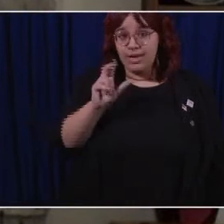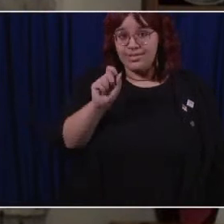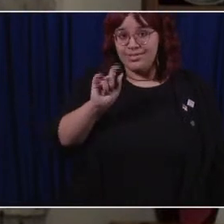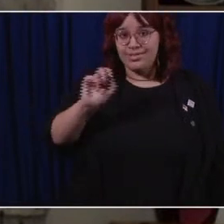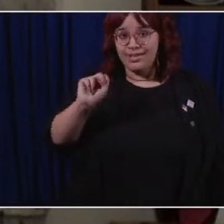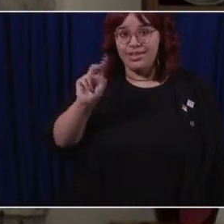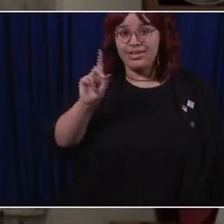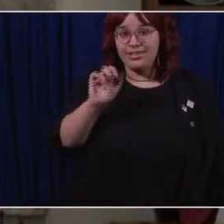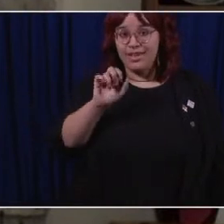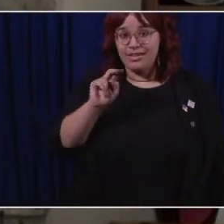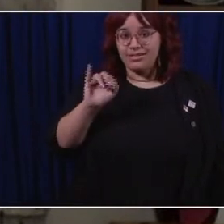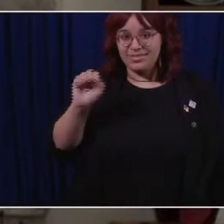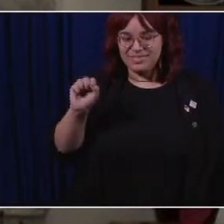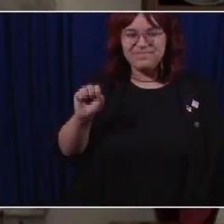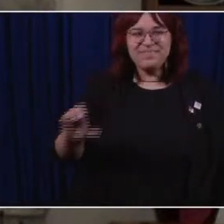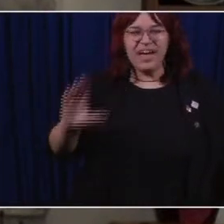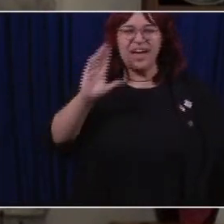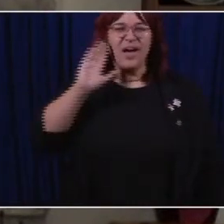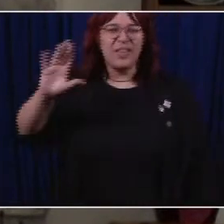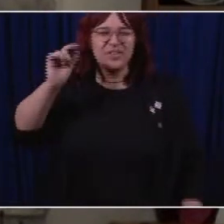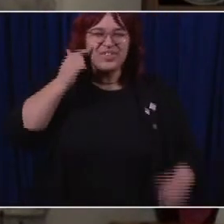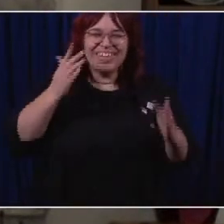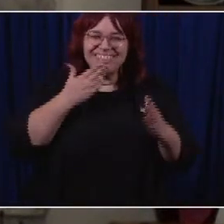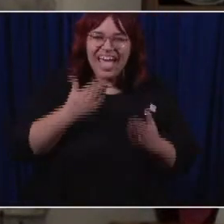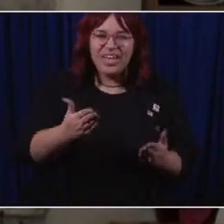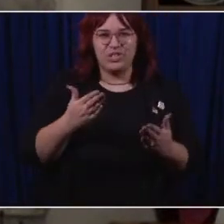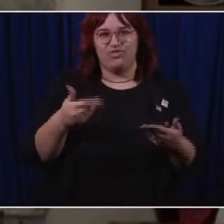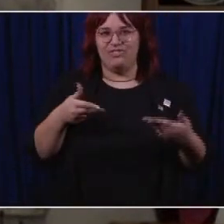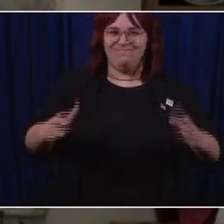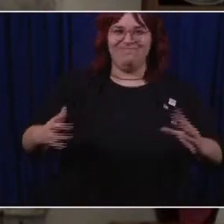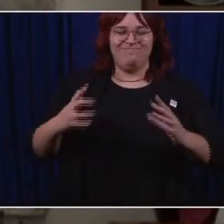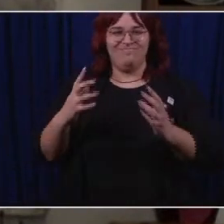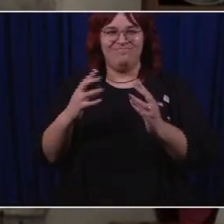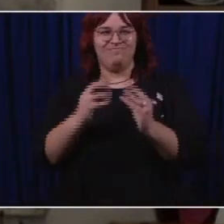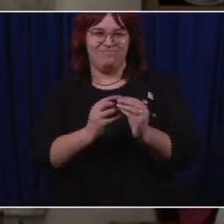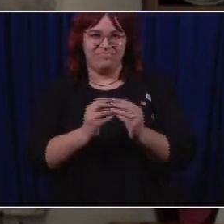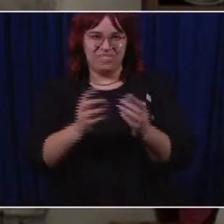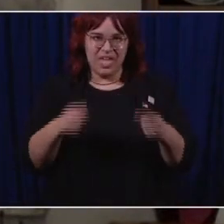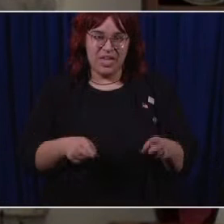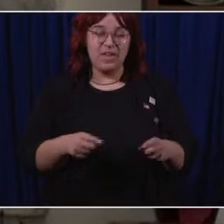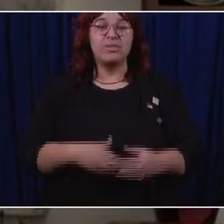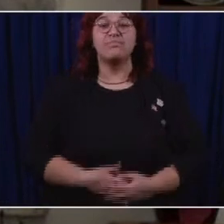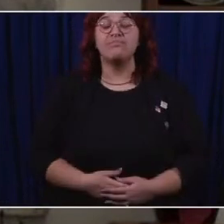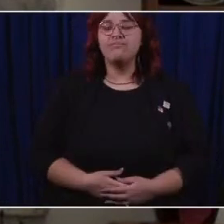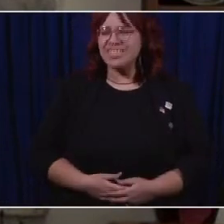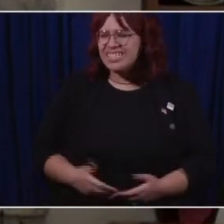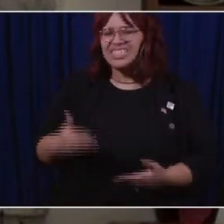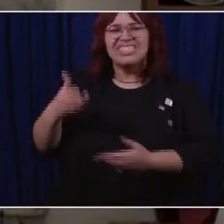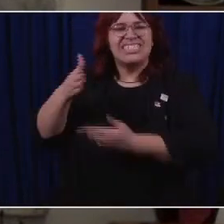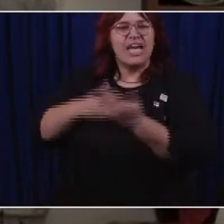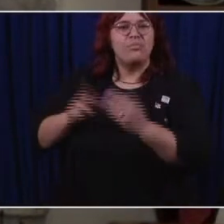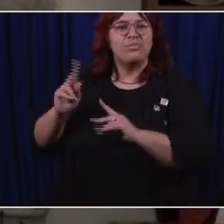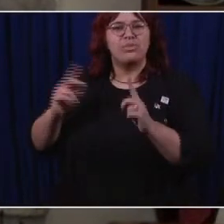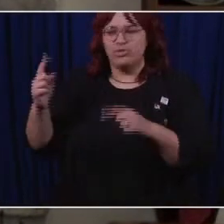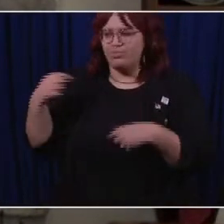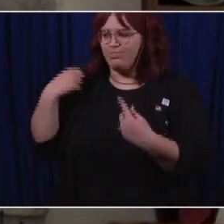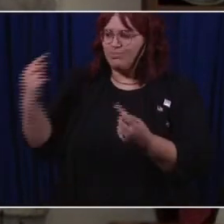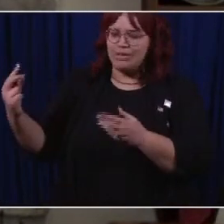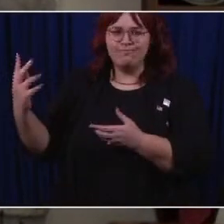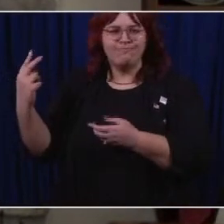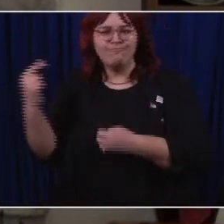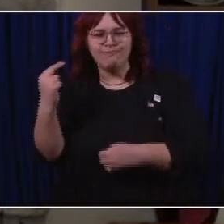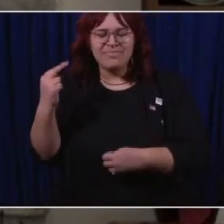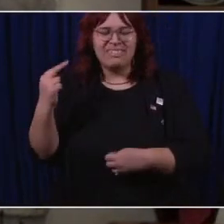Hi, Governor. Thanks as always for briefing us. Hey, Justin. We've heard from some readers who are struggling to understand whether they're eligible for the